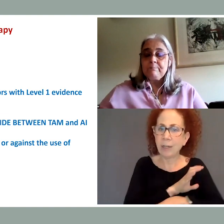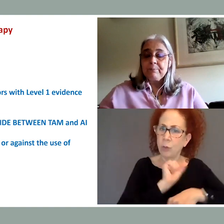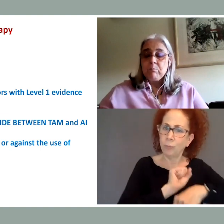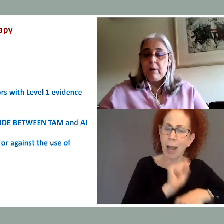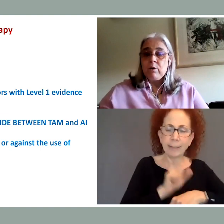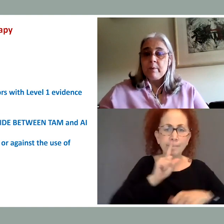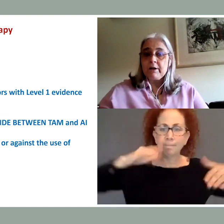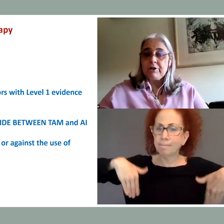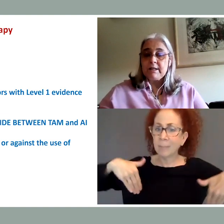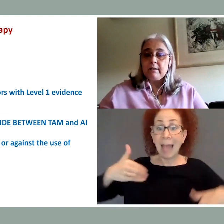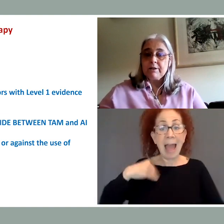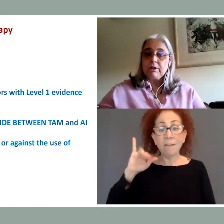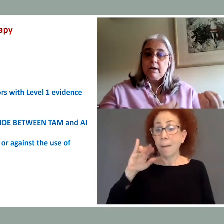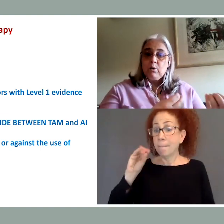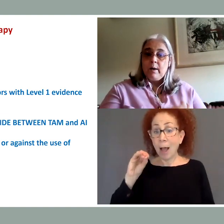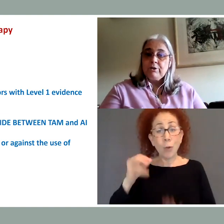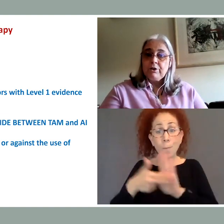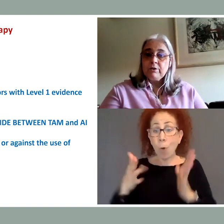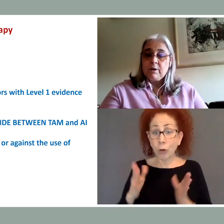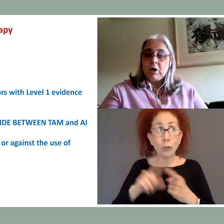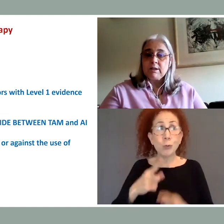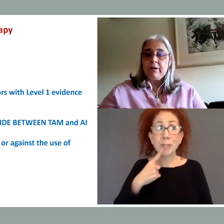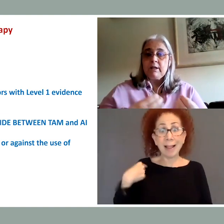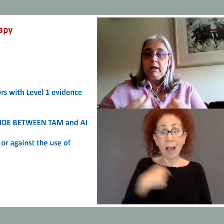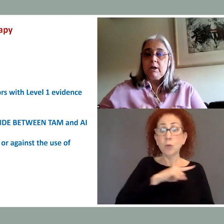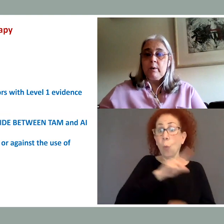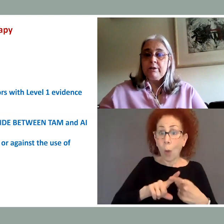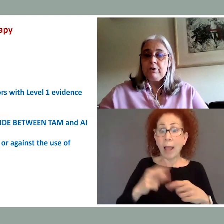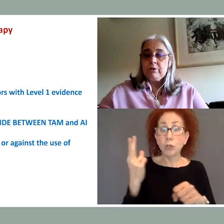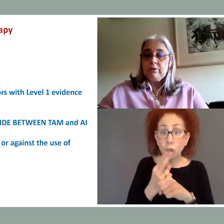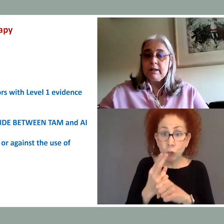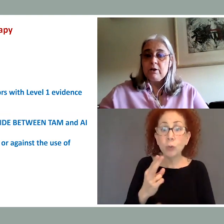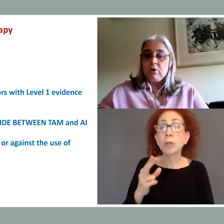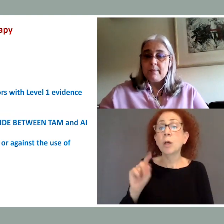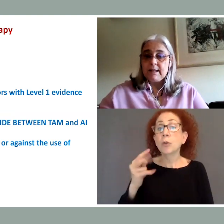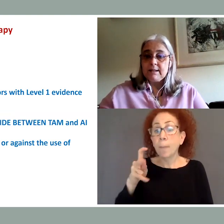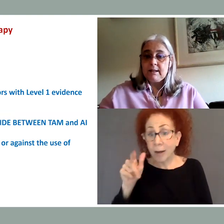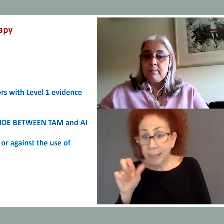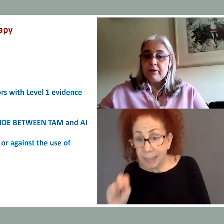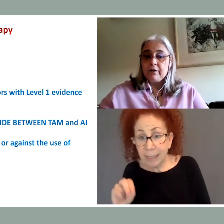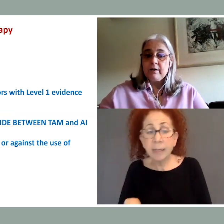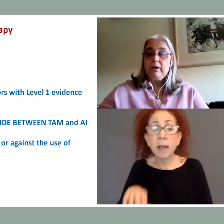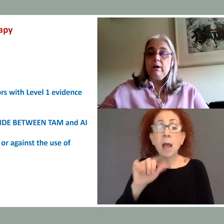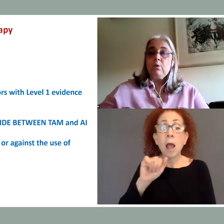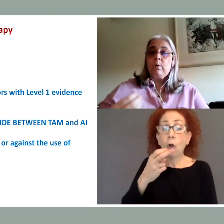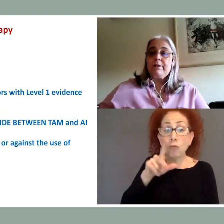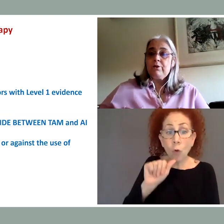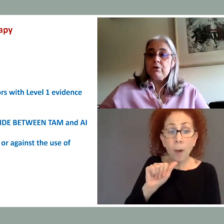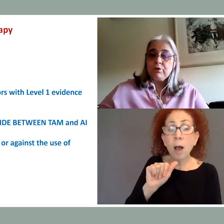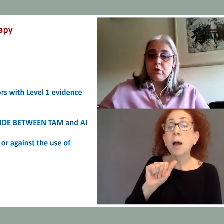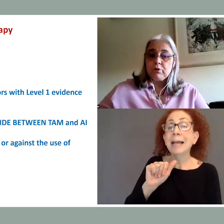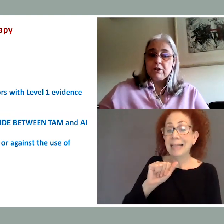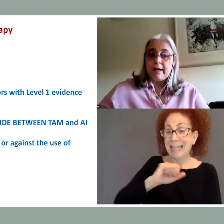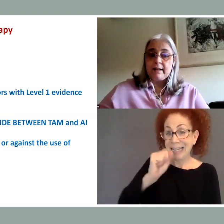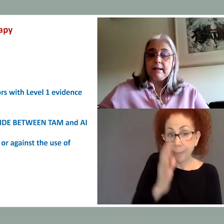have a biomarker to tell us when to use tamoxifen, when to use an aromatase inhibitor, when to